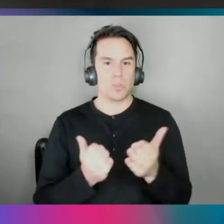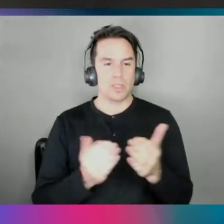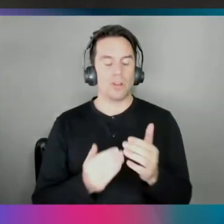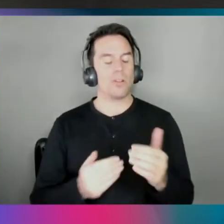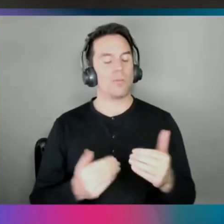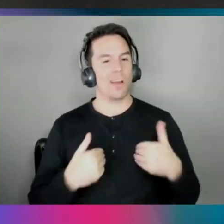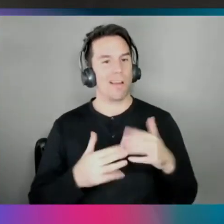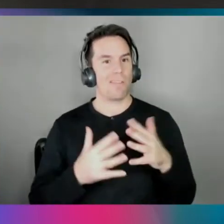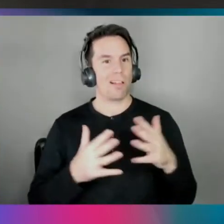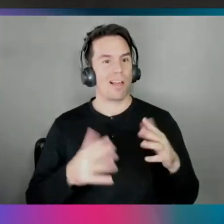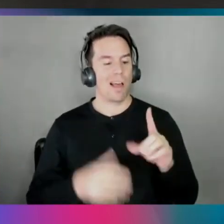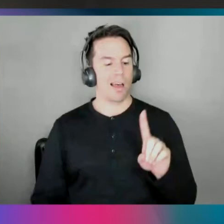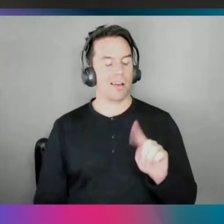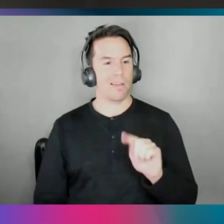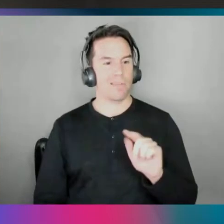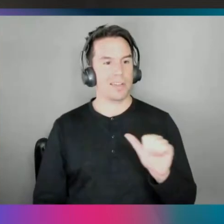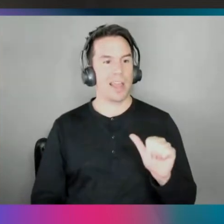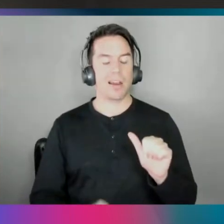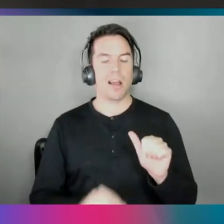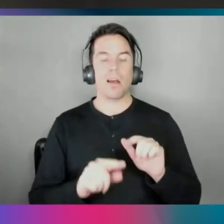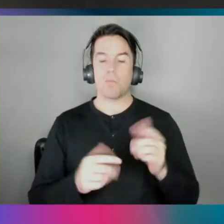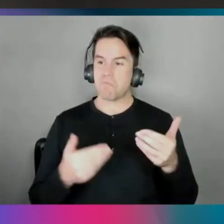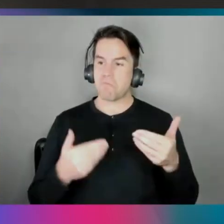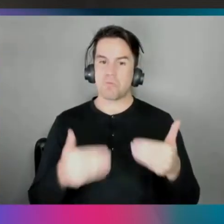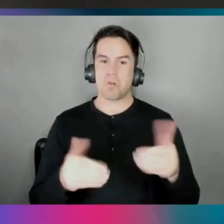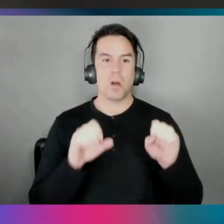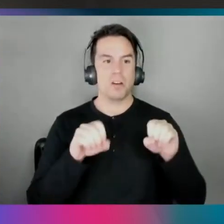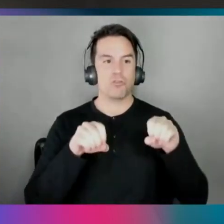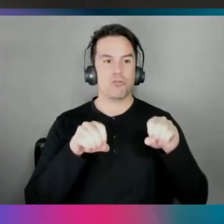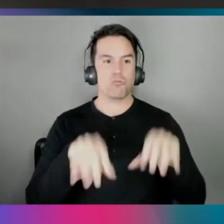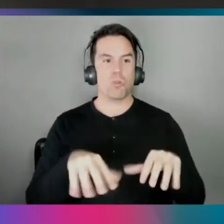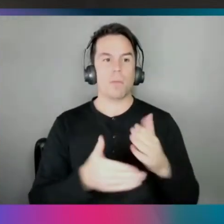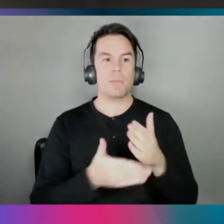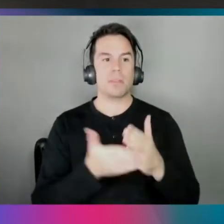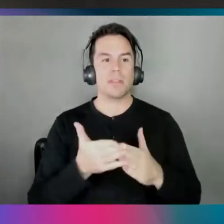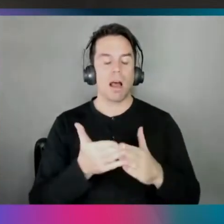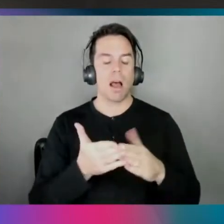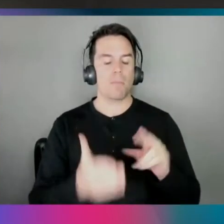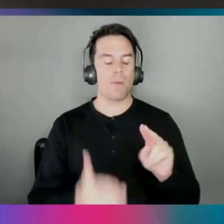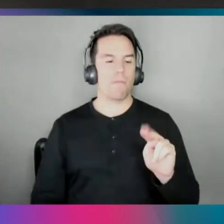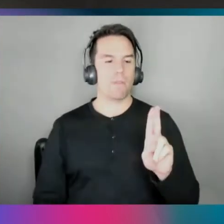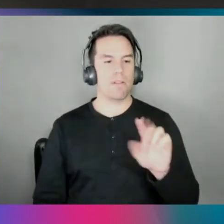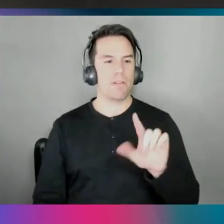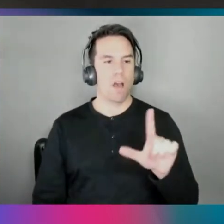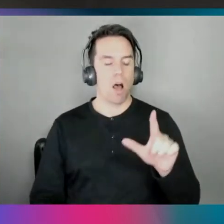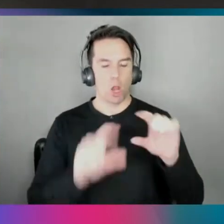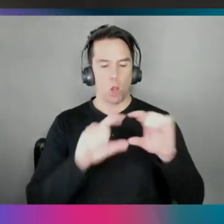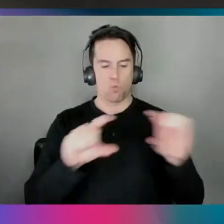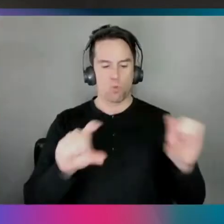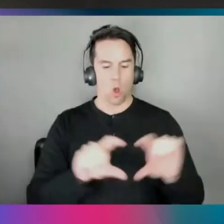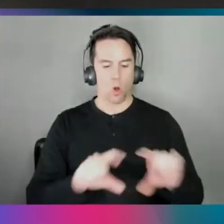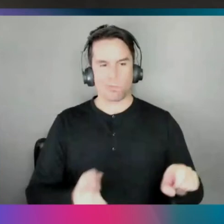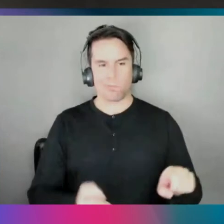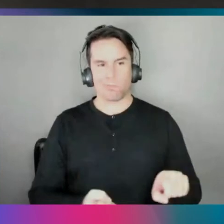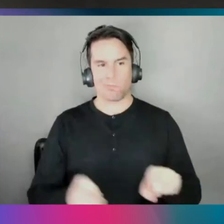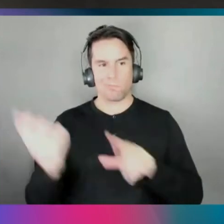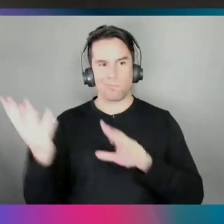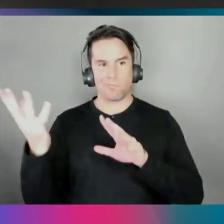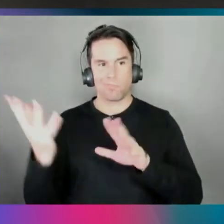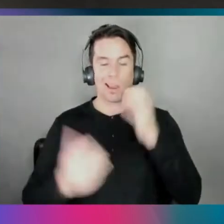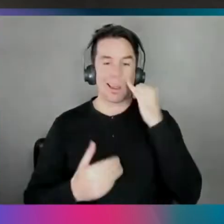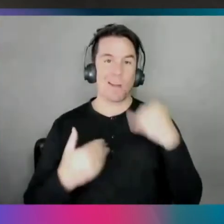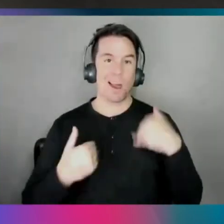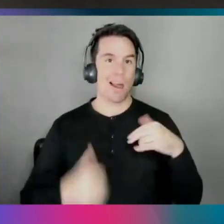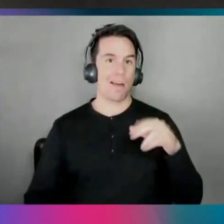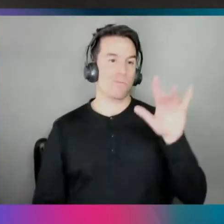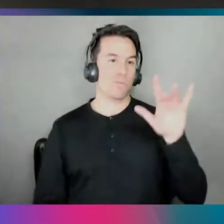So let's go ahead and just drop some of those, any of the null rows. Just kind of get, if they have a null customer ID,